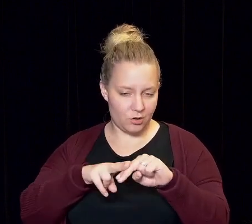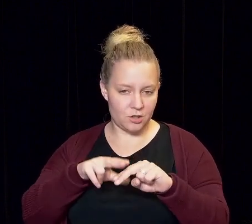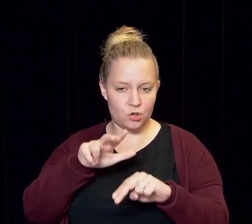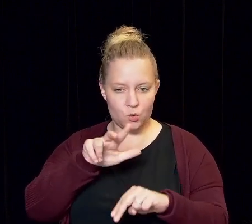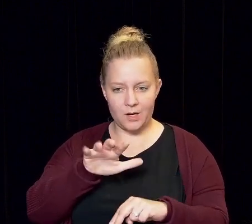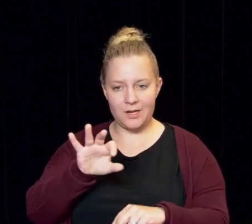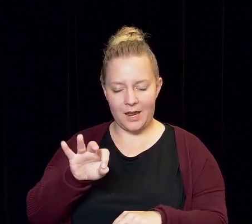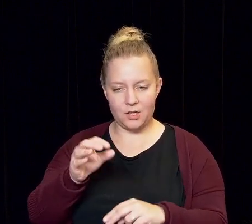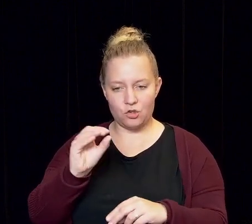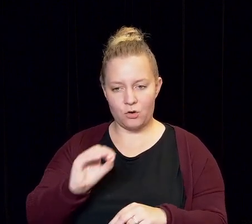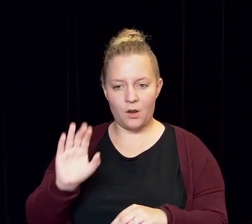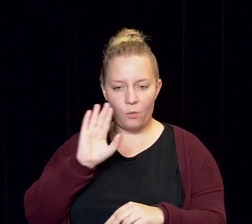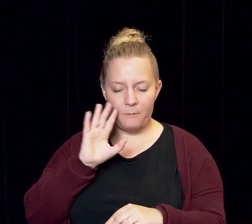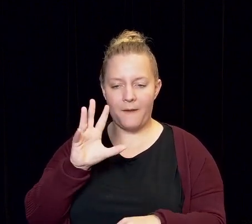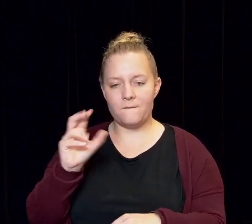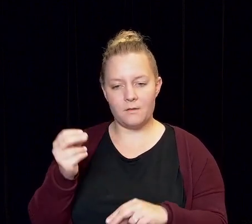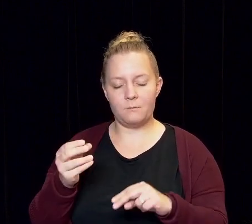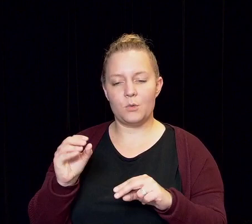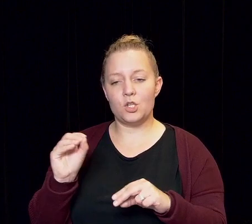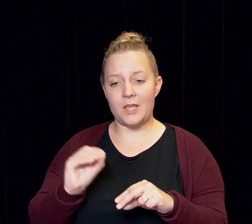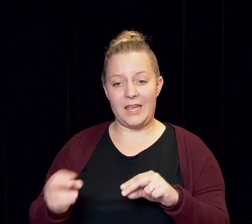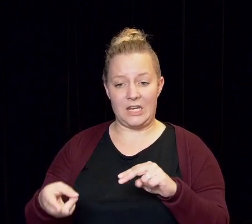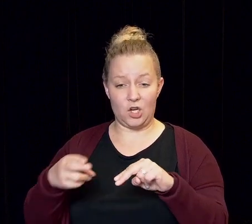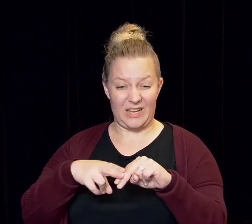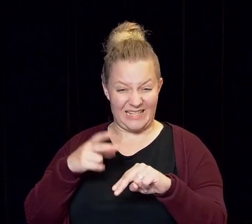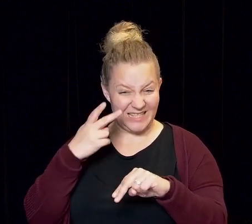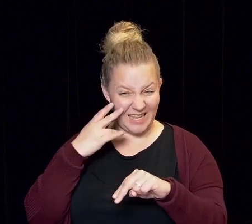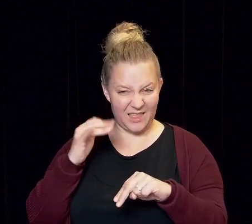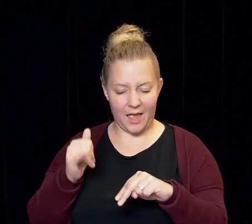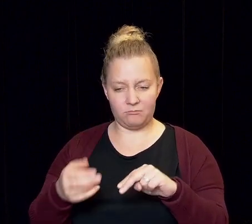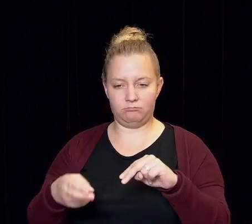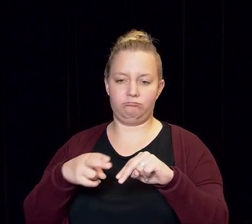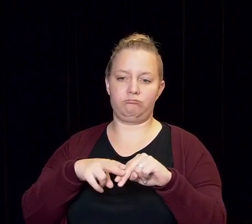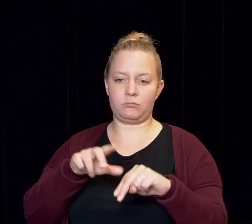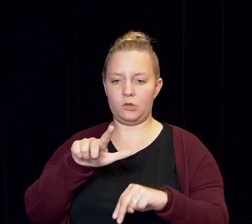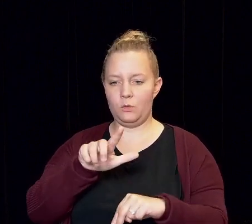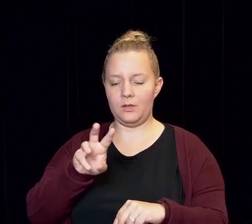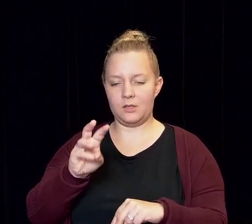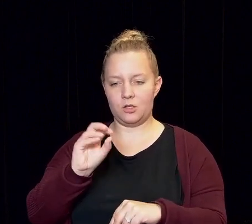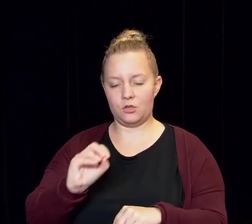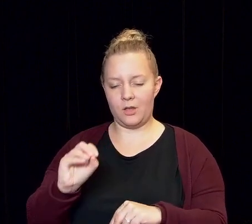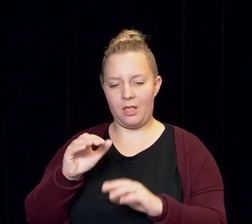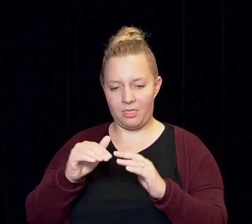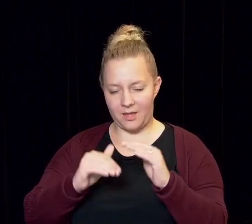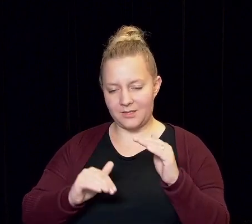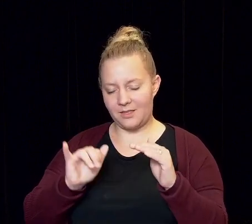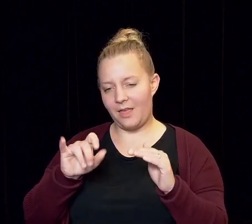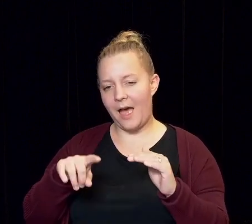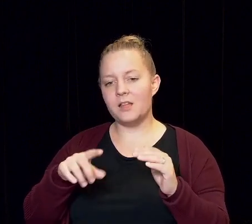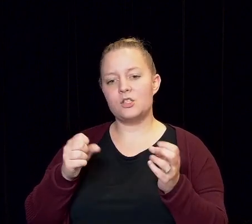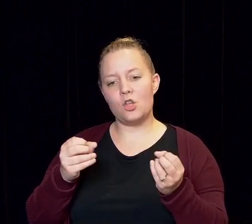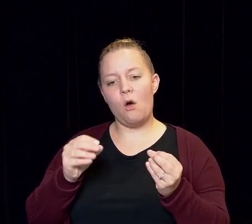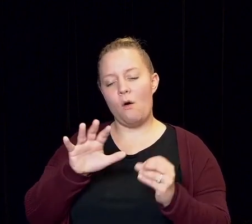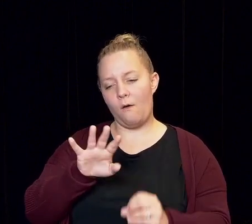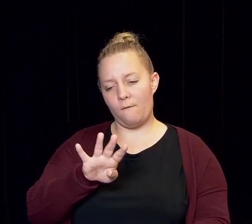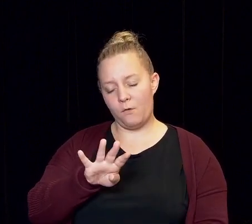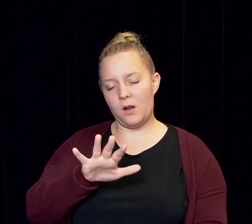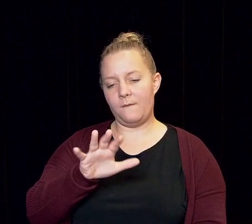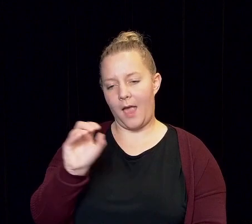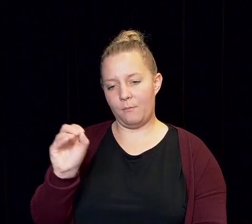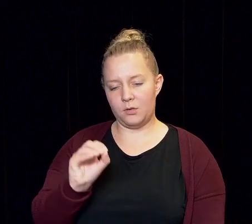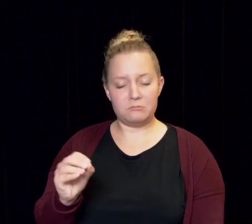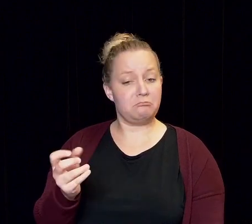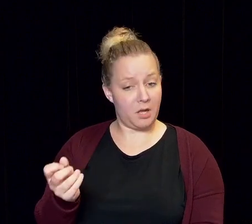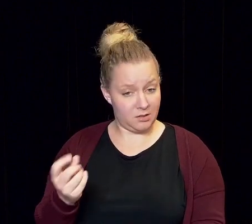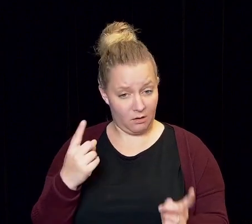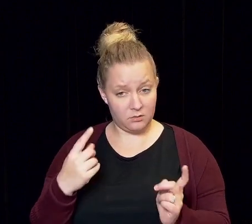degrees, that would be a 50% increase. And I see here that it went up 26 degrees, just a little bit less than that. So my 45%